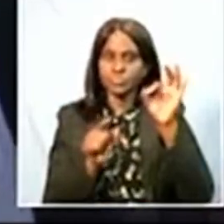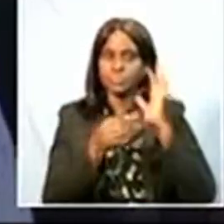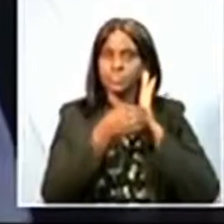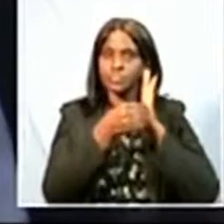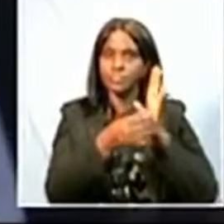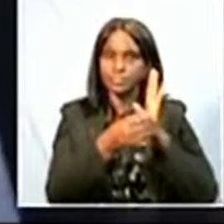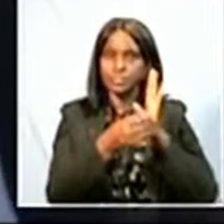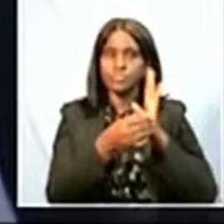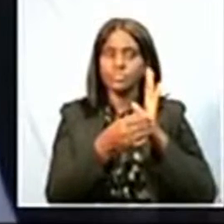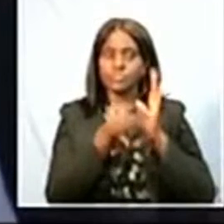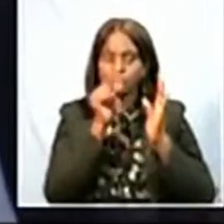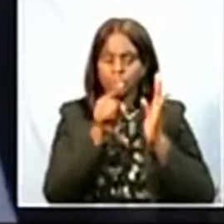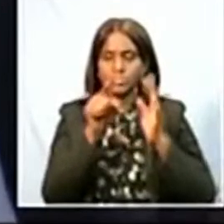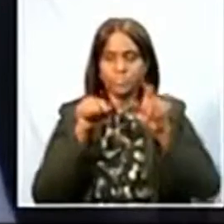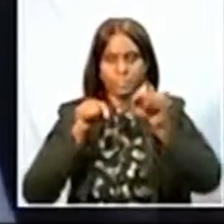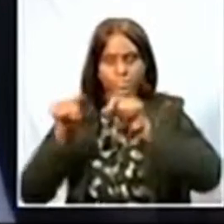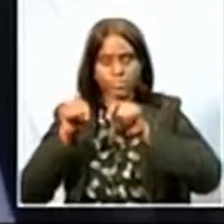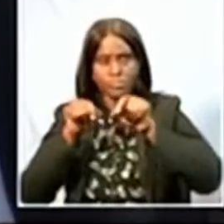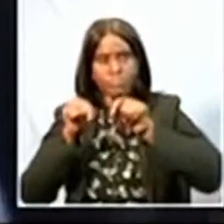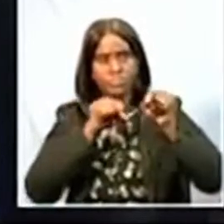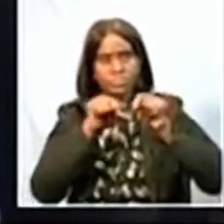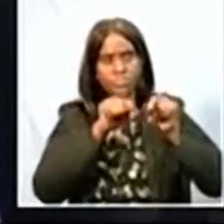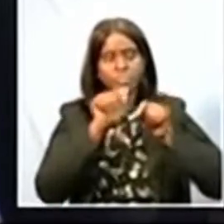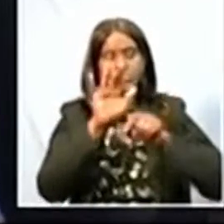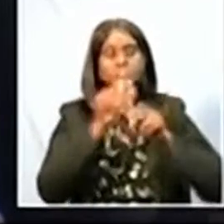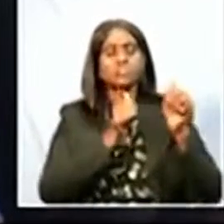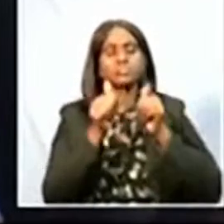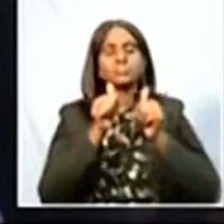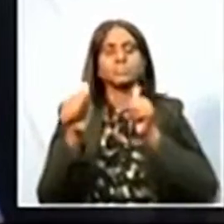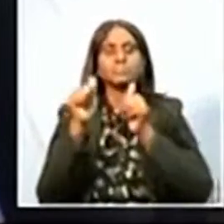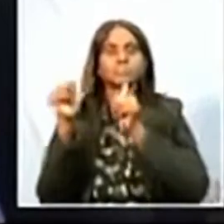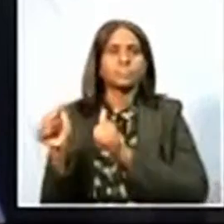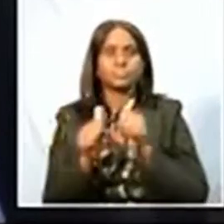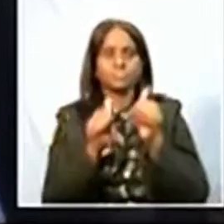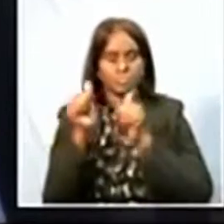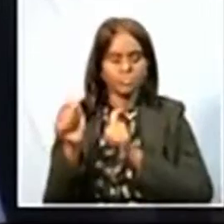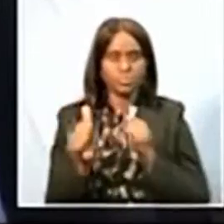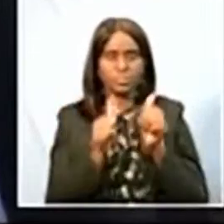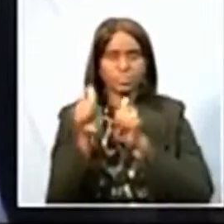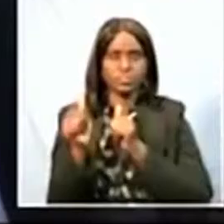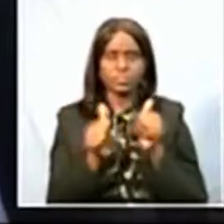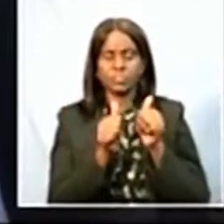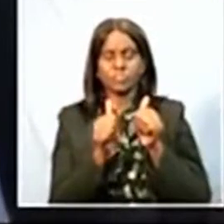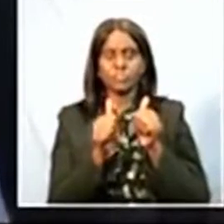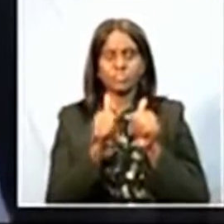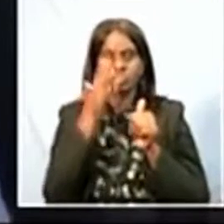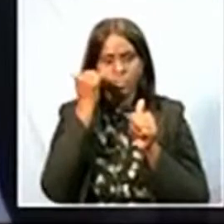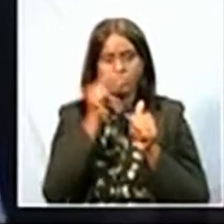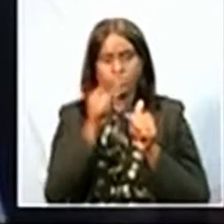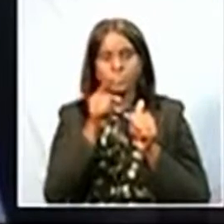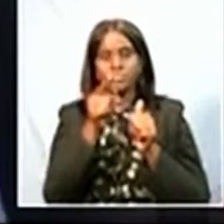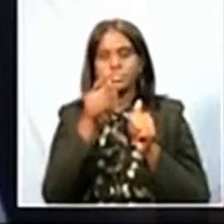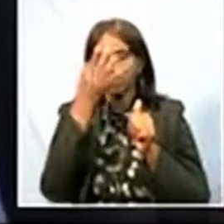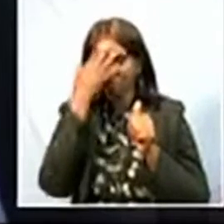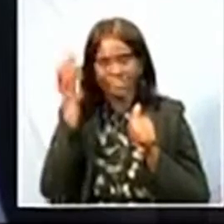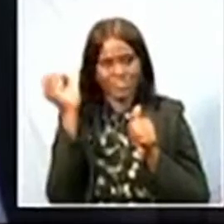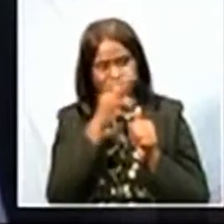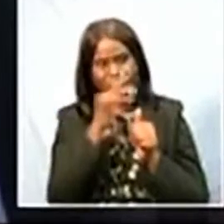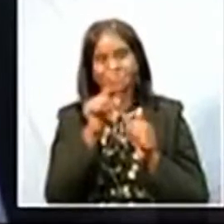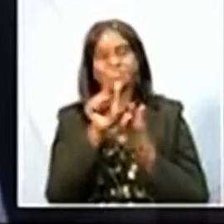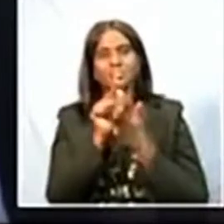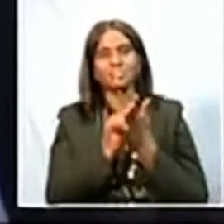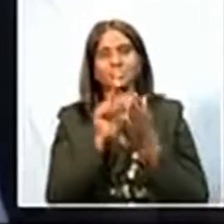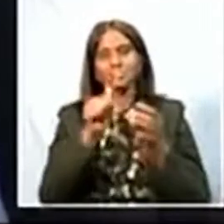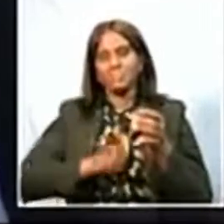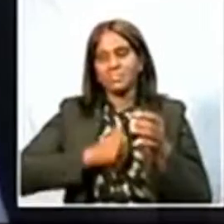are meant to control your administrative actions. Why did you disregard the law to go